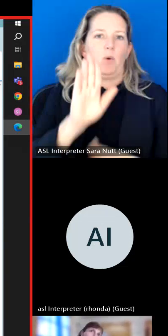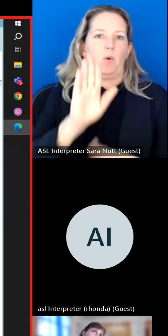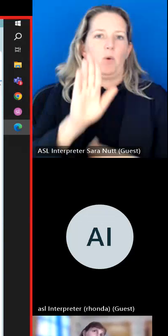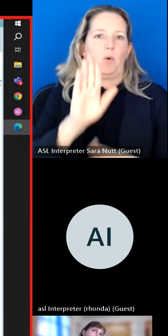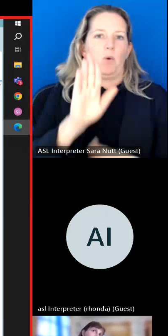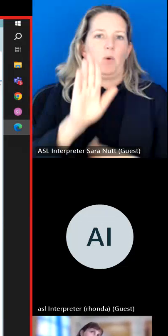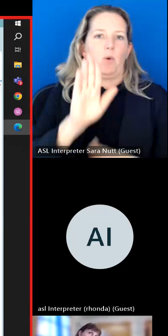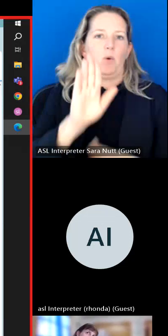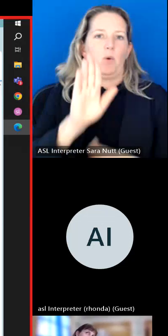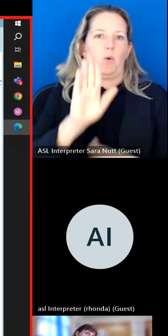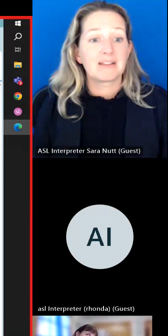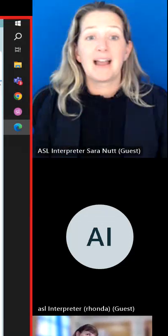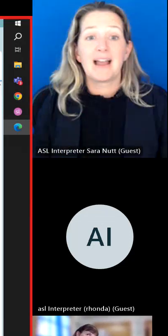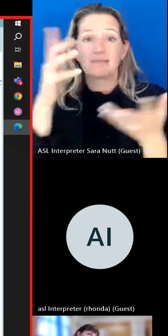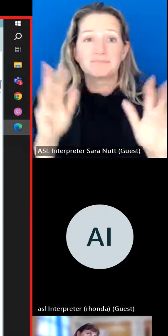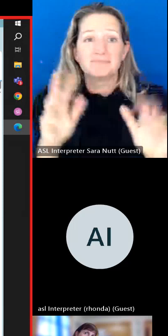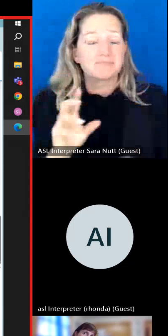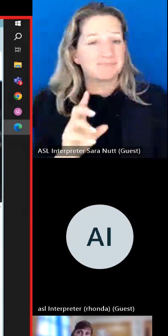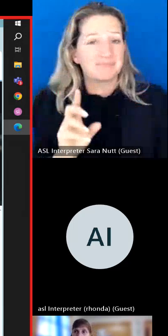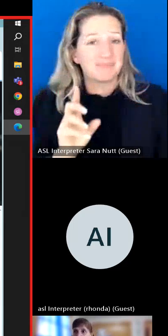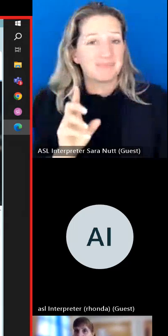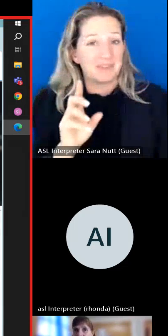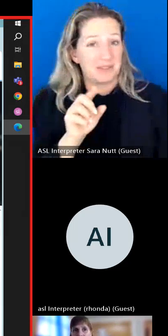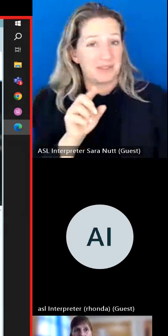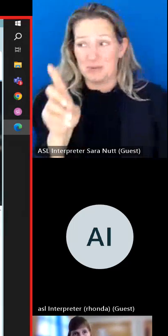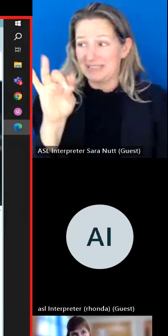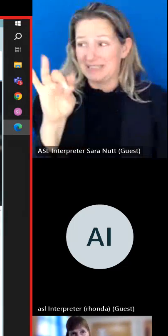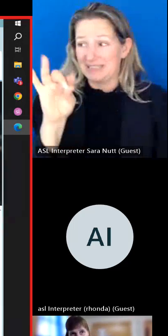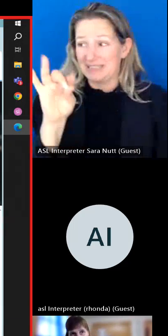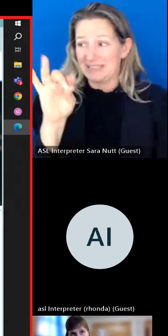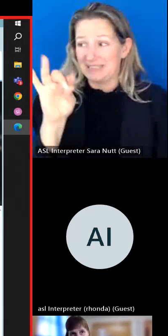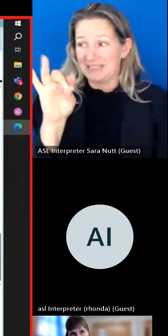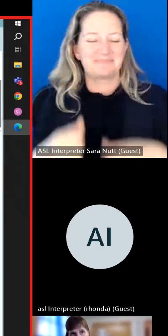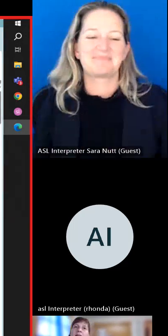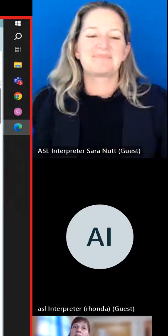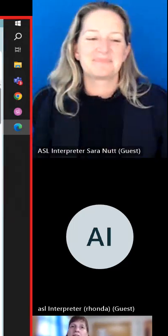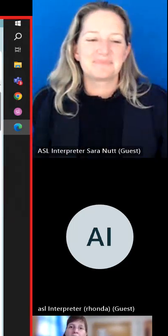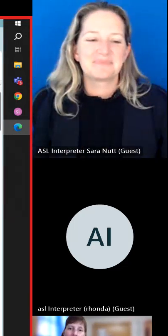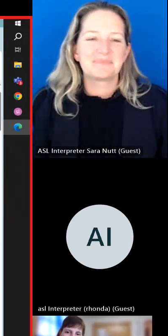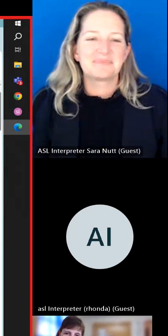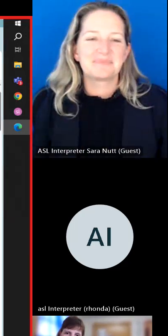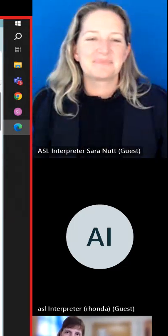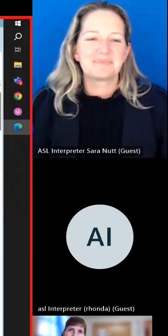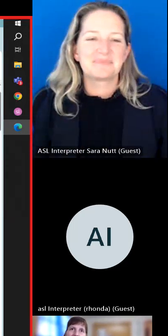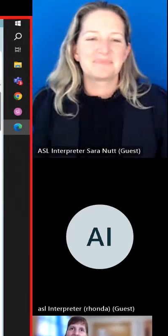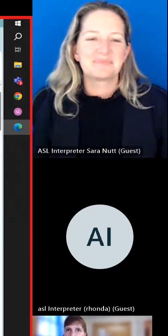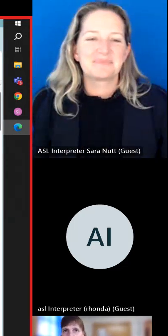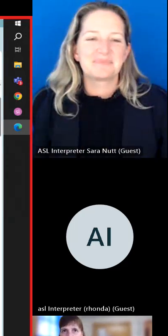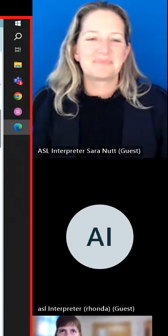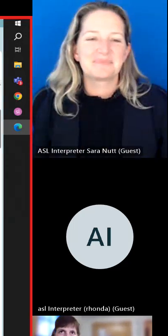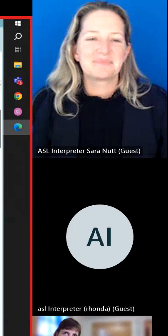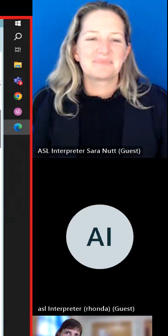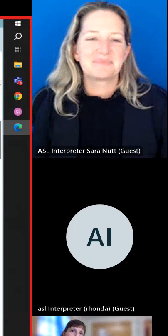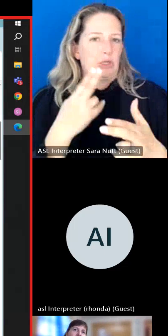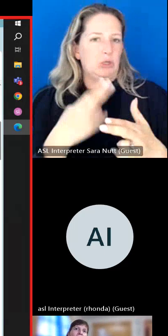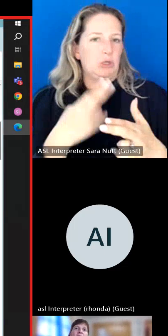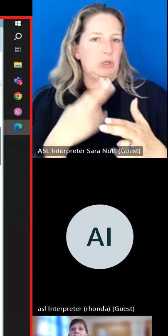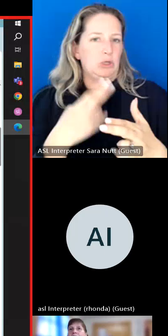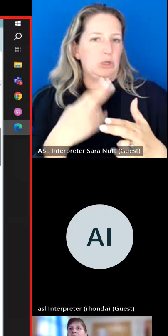it. So now we're going to take a very quick look at what you've learned today.